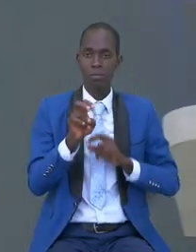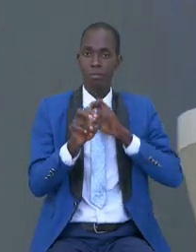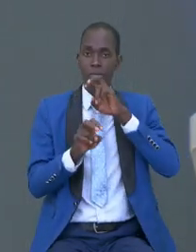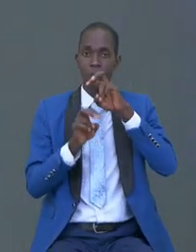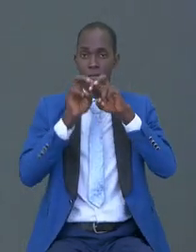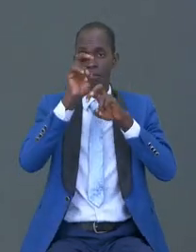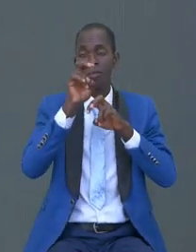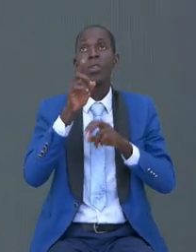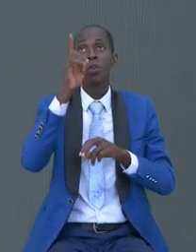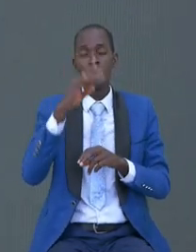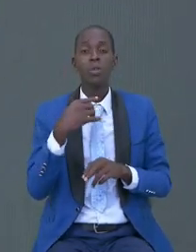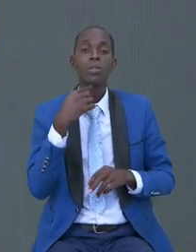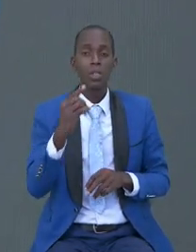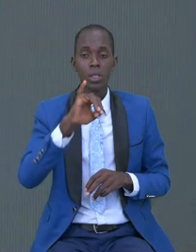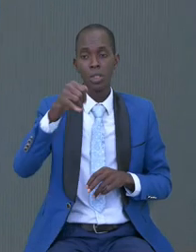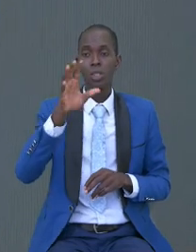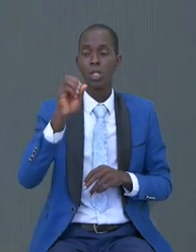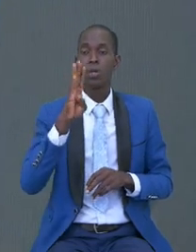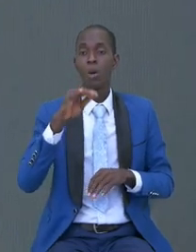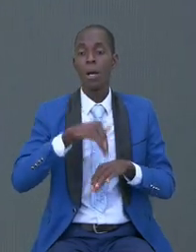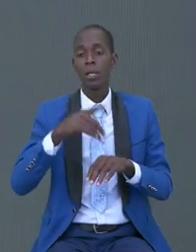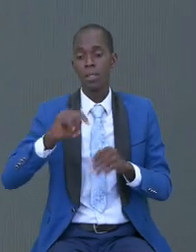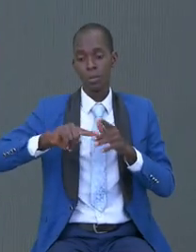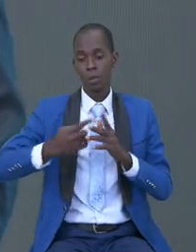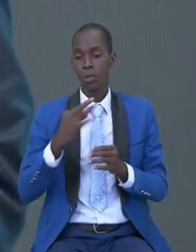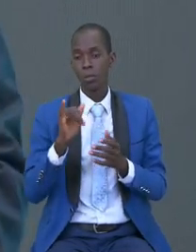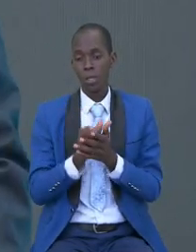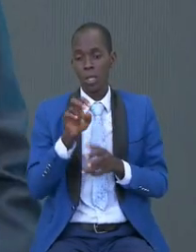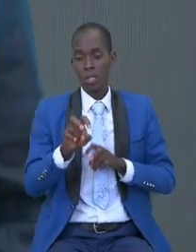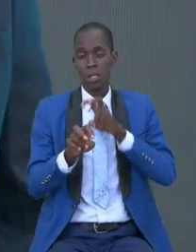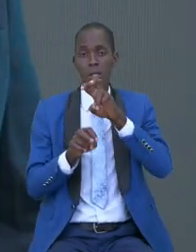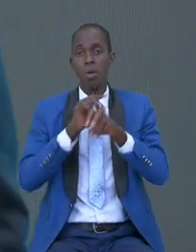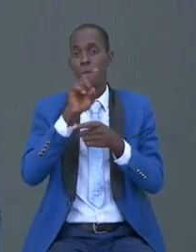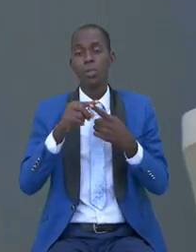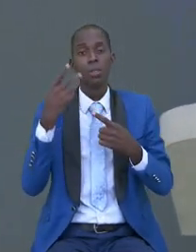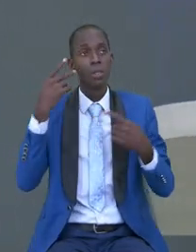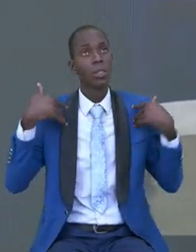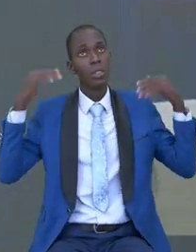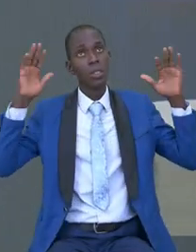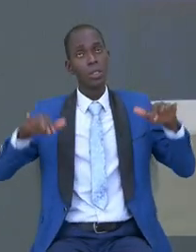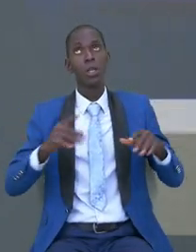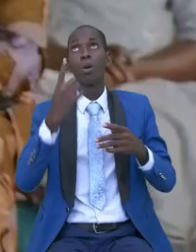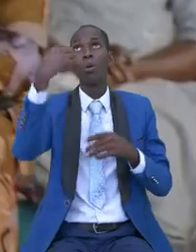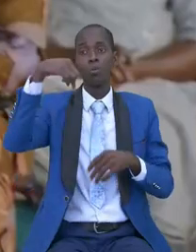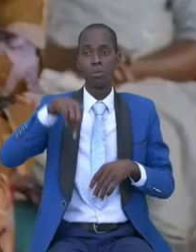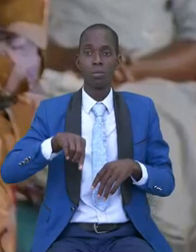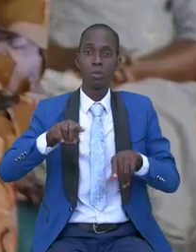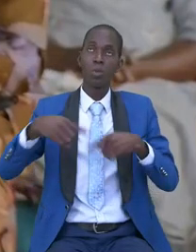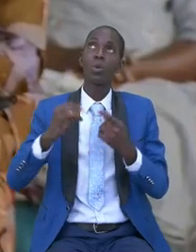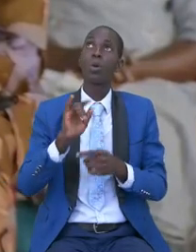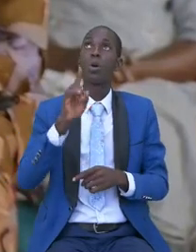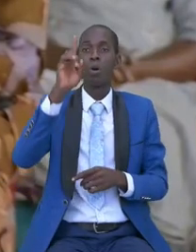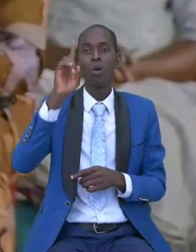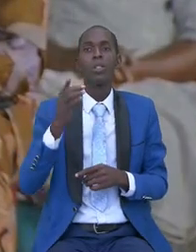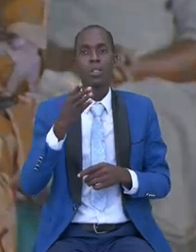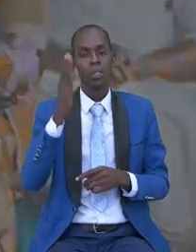at the beginning of the ladder, when he saw that ladder and angels going up and down, and there shall be a performance. When God started